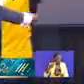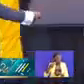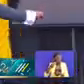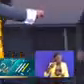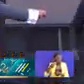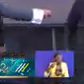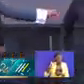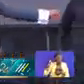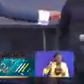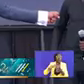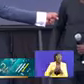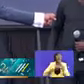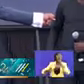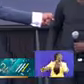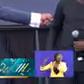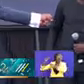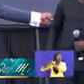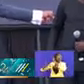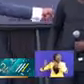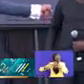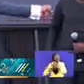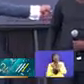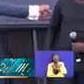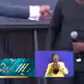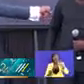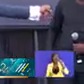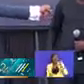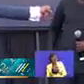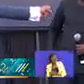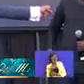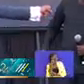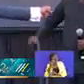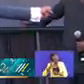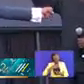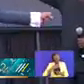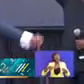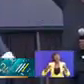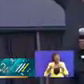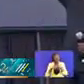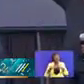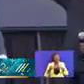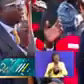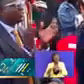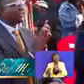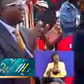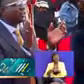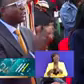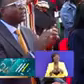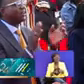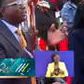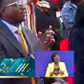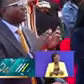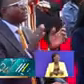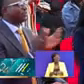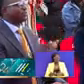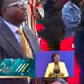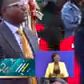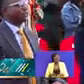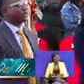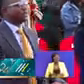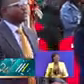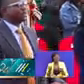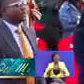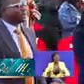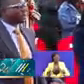Goliath that is the generation we are raising somebody say I'm one of them